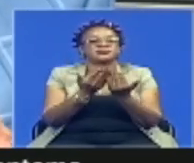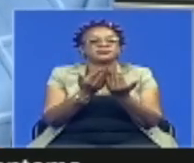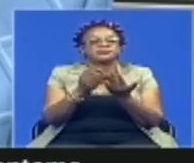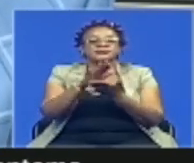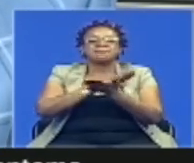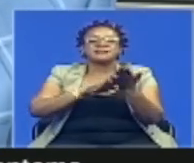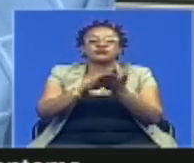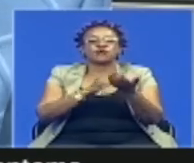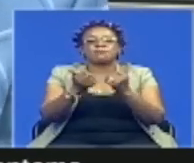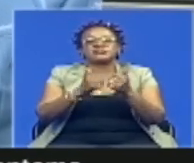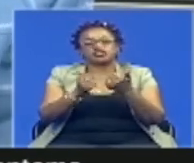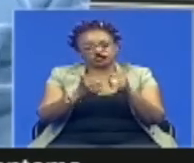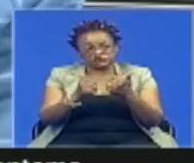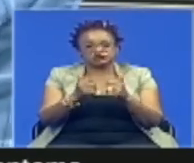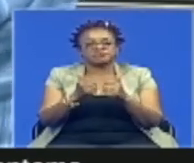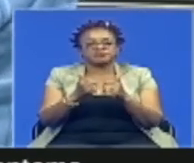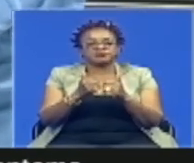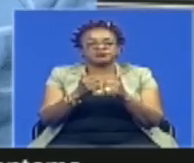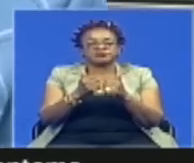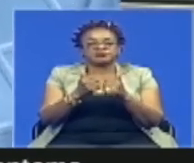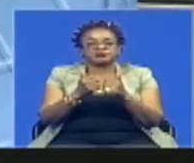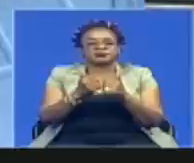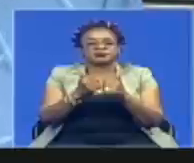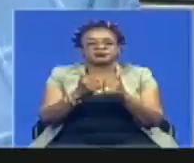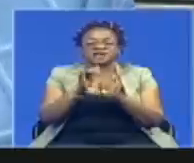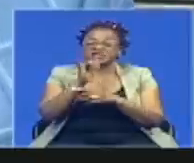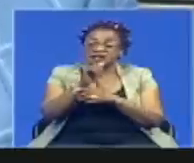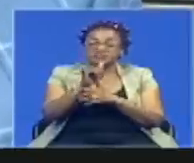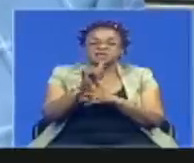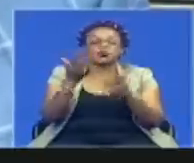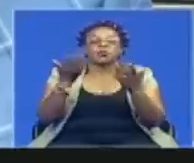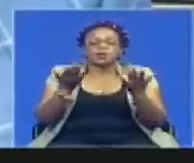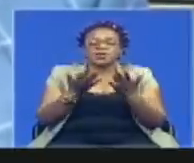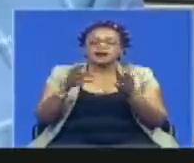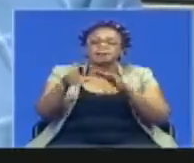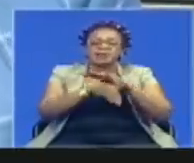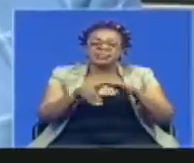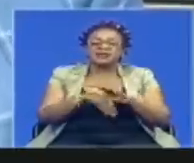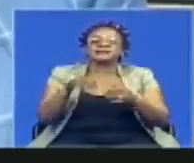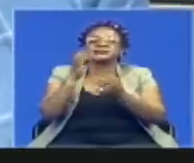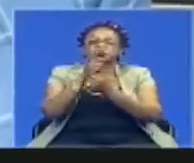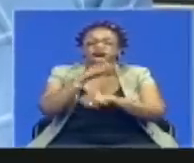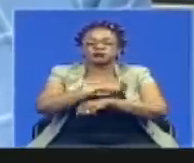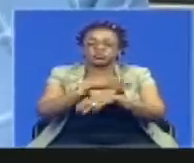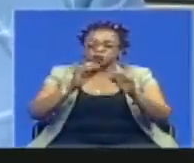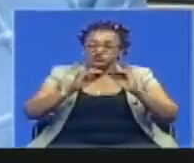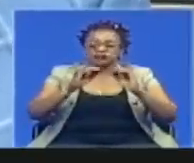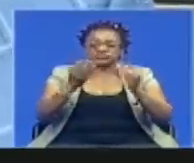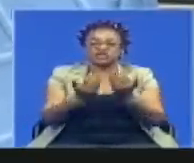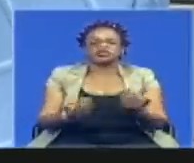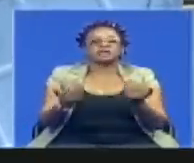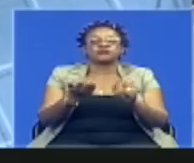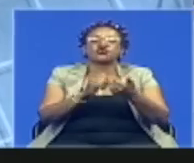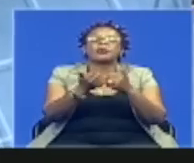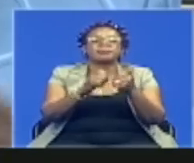on competition. It is competition. That's why we in primary school, secondary school, we teach our kids to